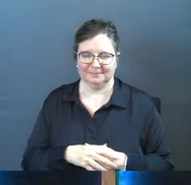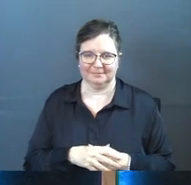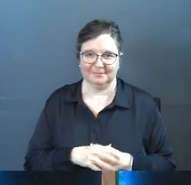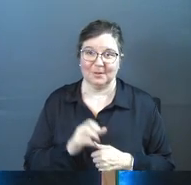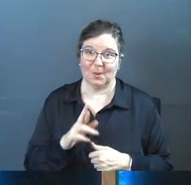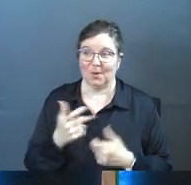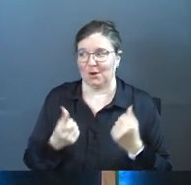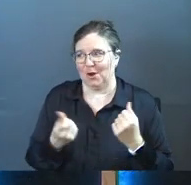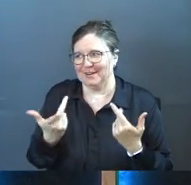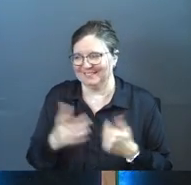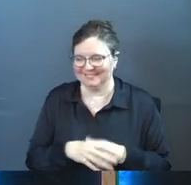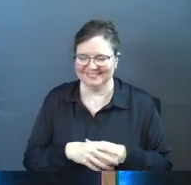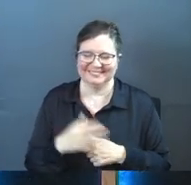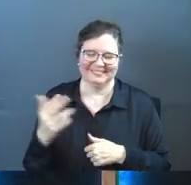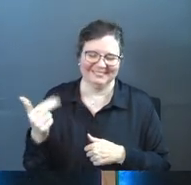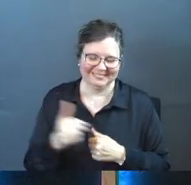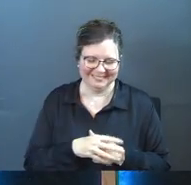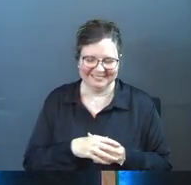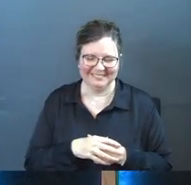Or a bigger car?